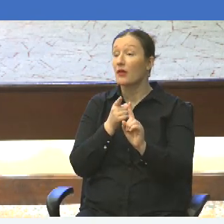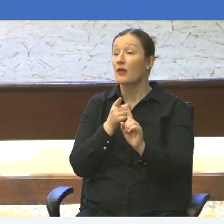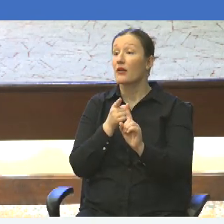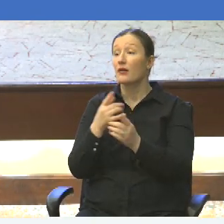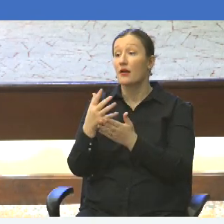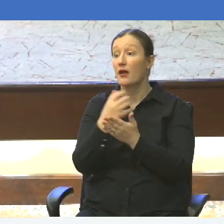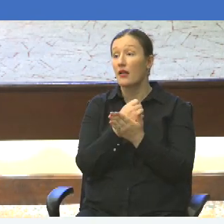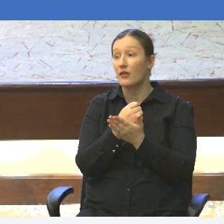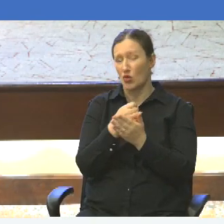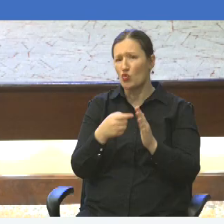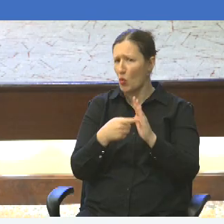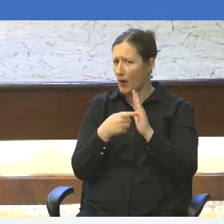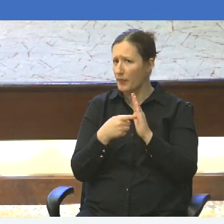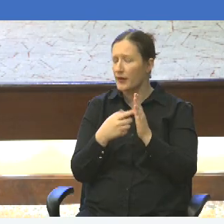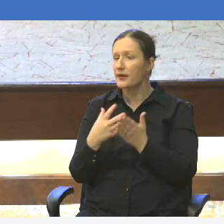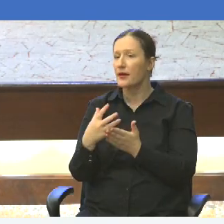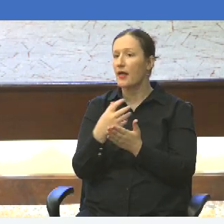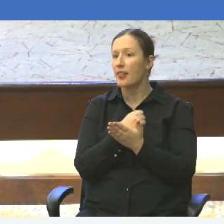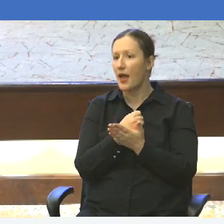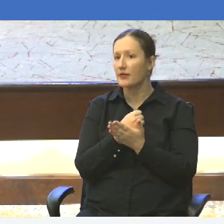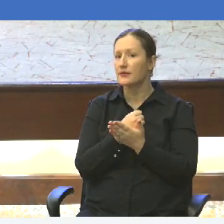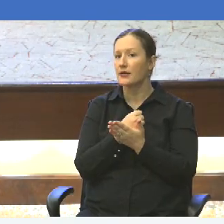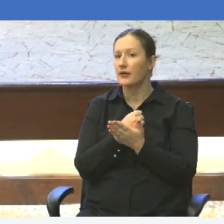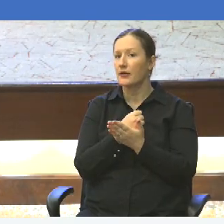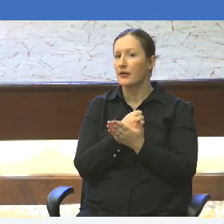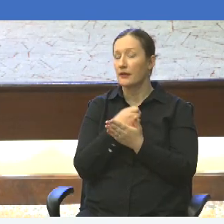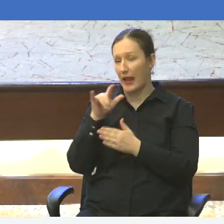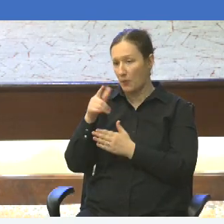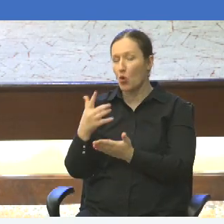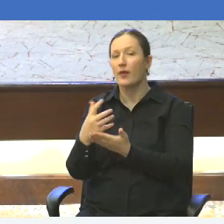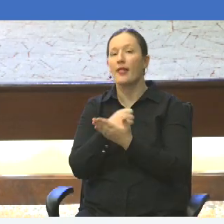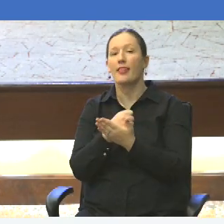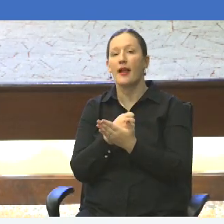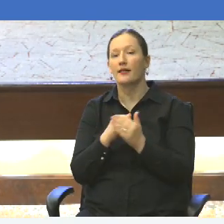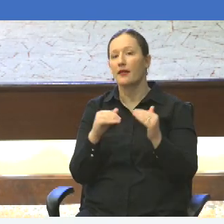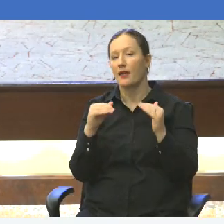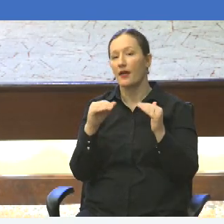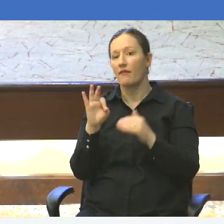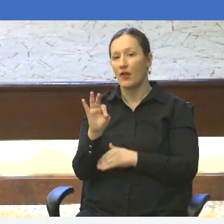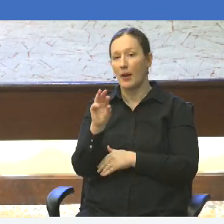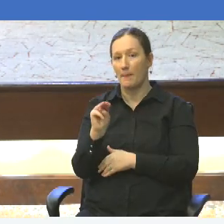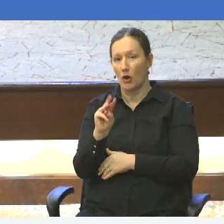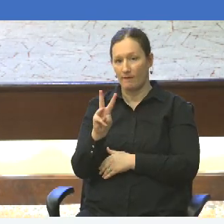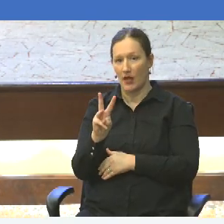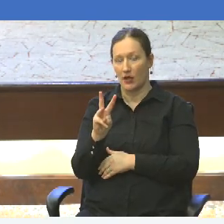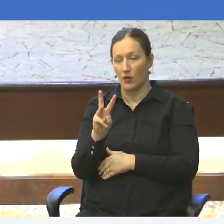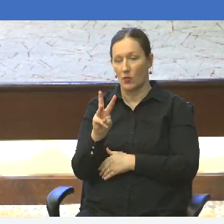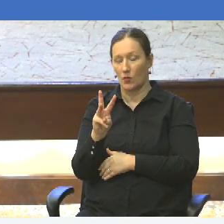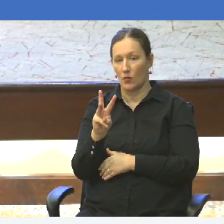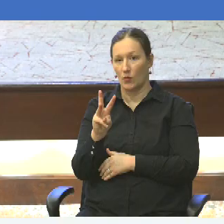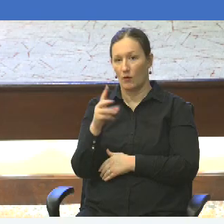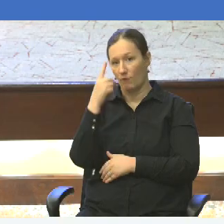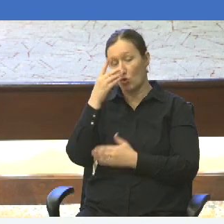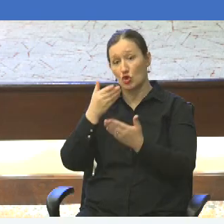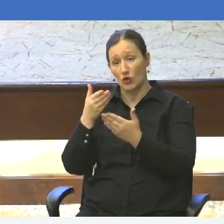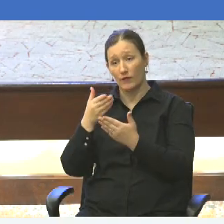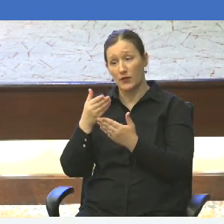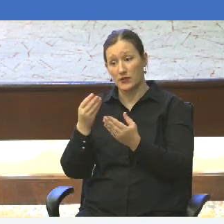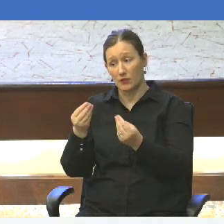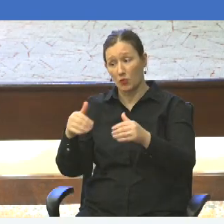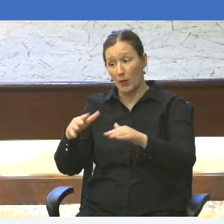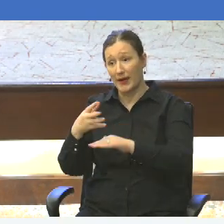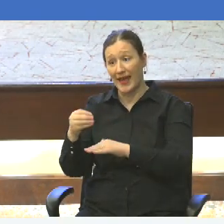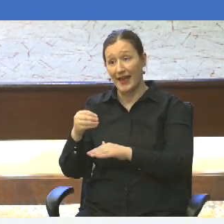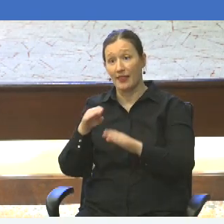the requirement is for the airport to be collecting either fair market value for the services and the property and the hangars that it